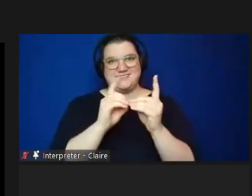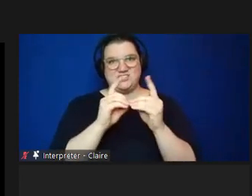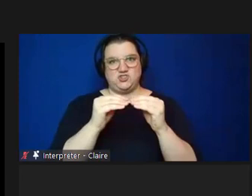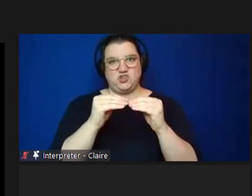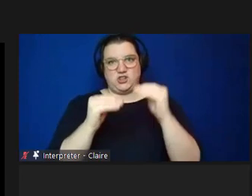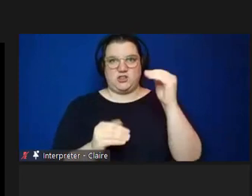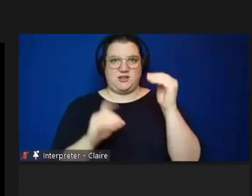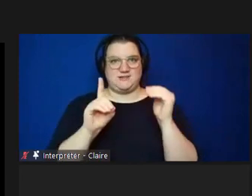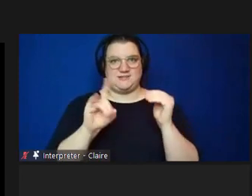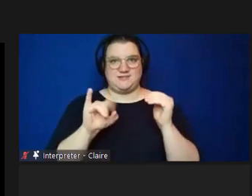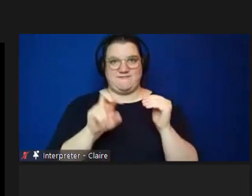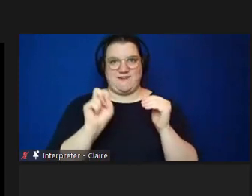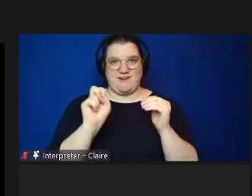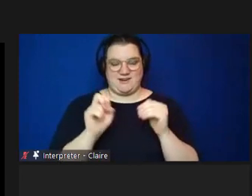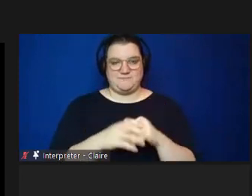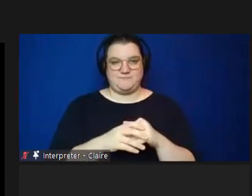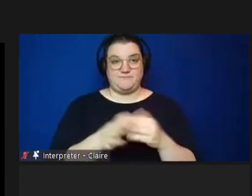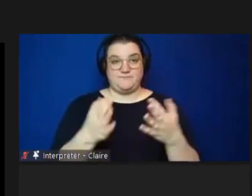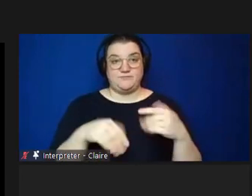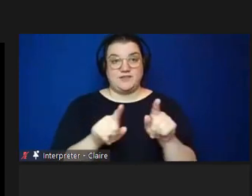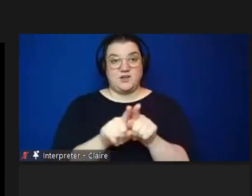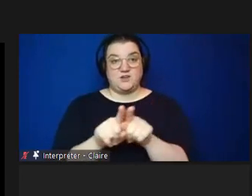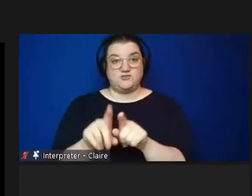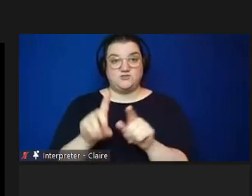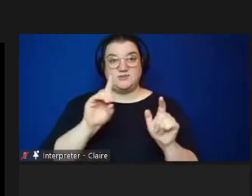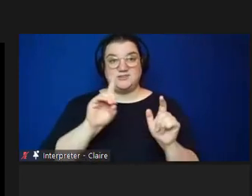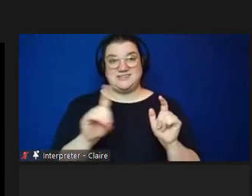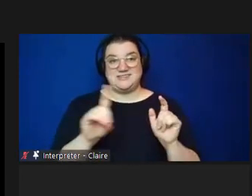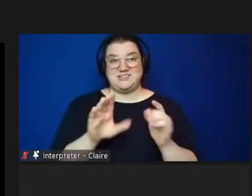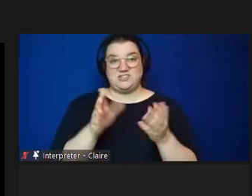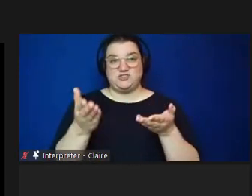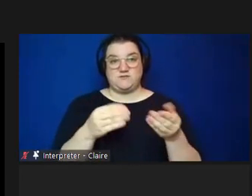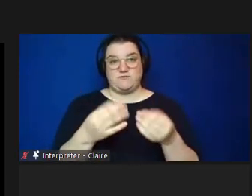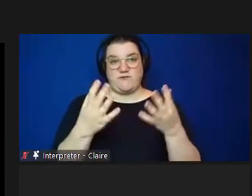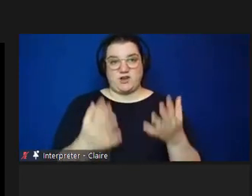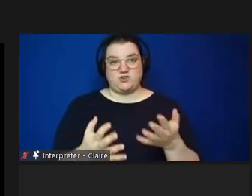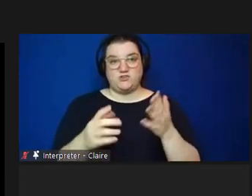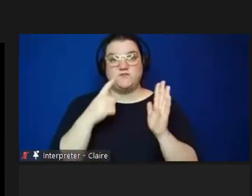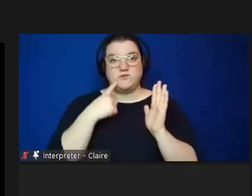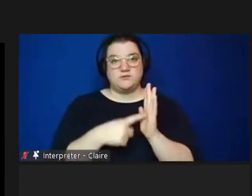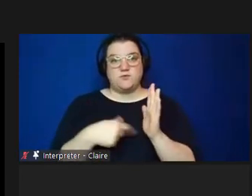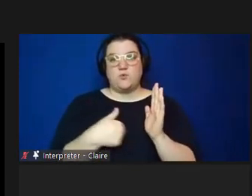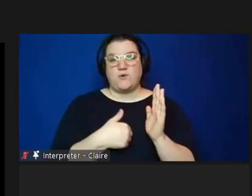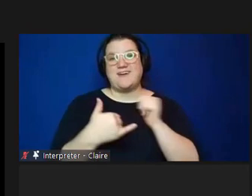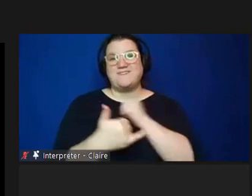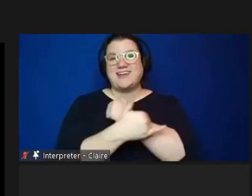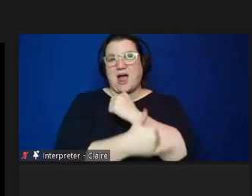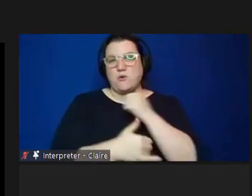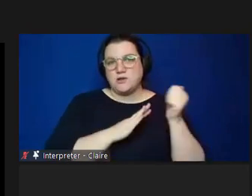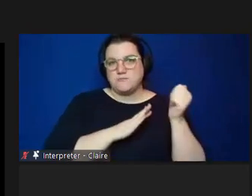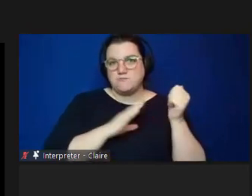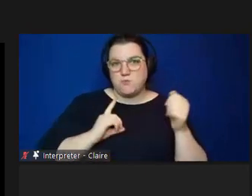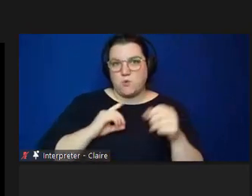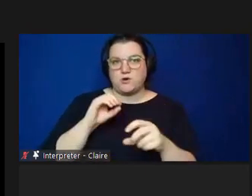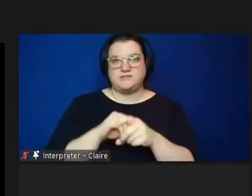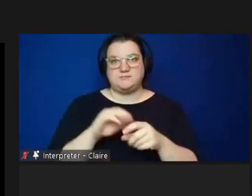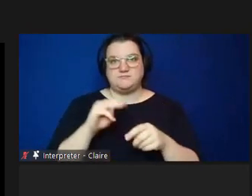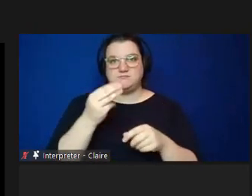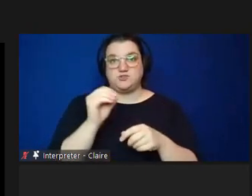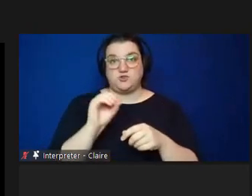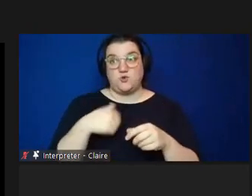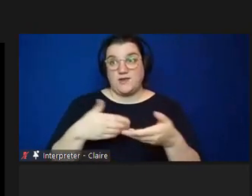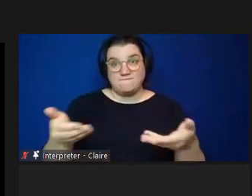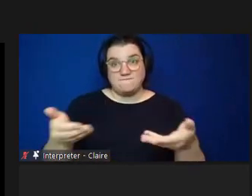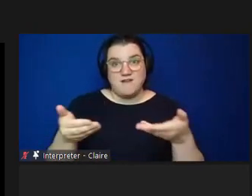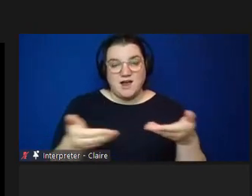also DD service providers, such as we have county boards in Missouri. We invited county boards. We